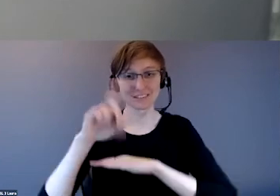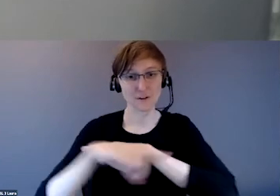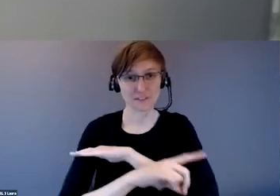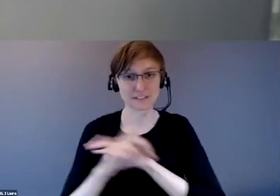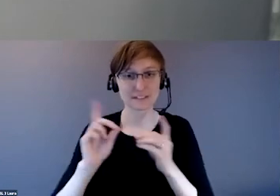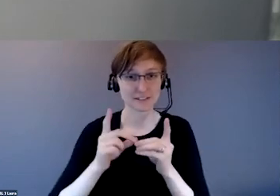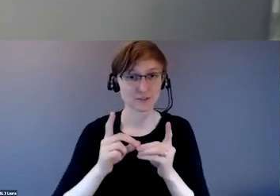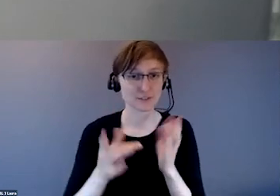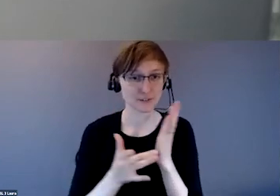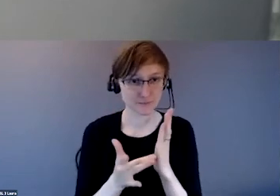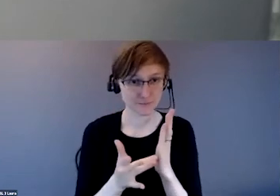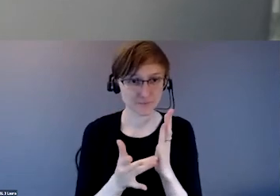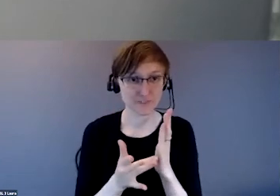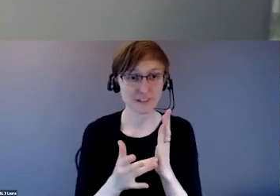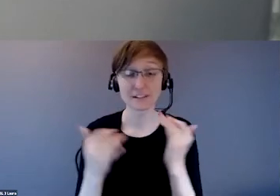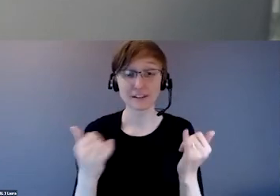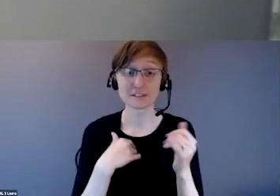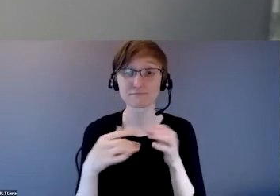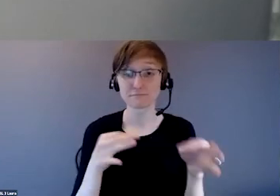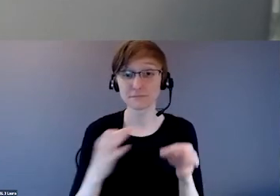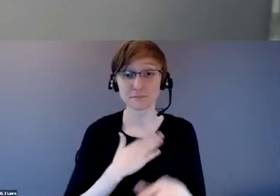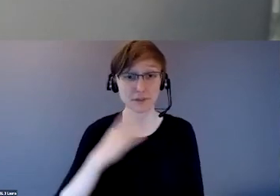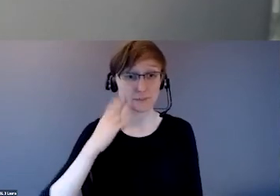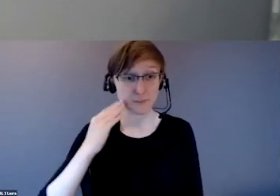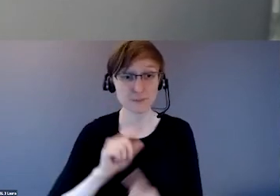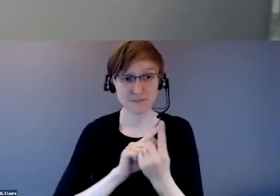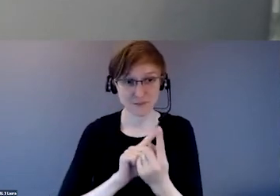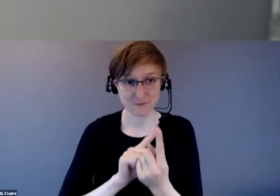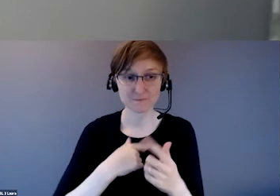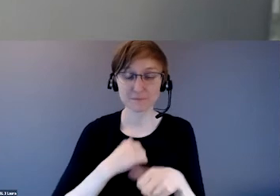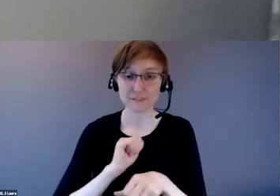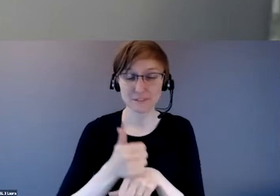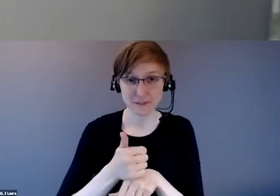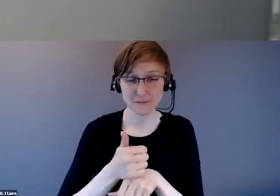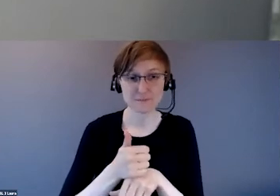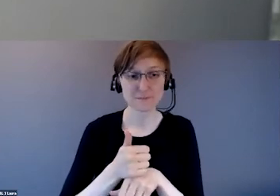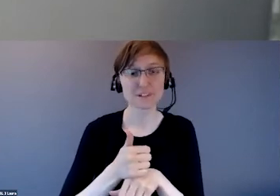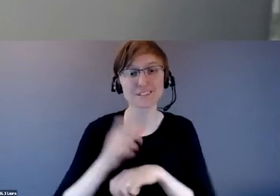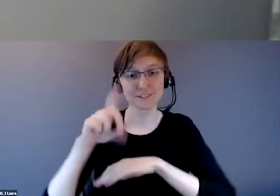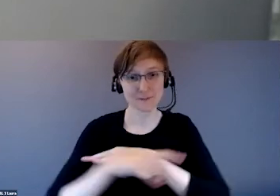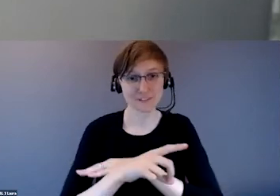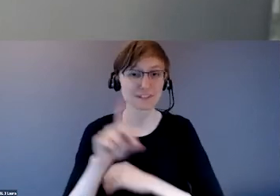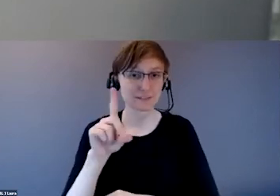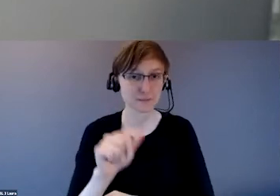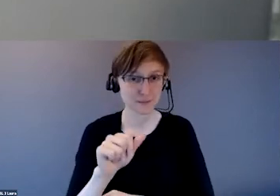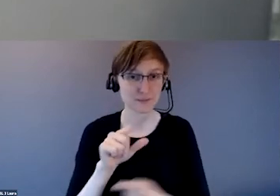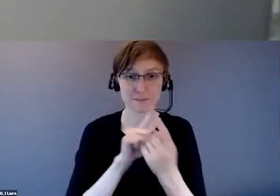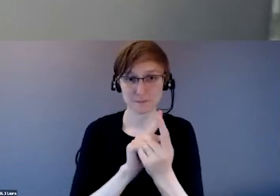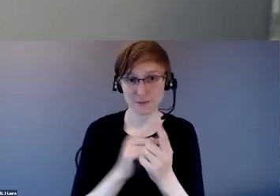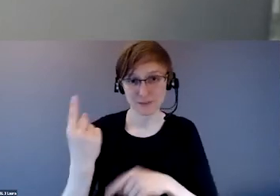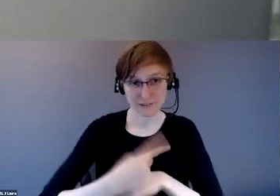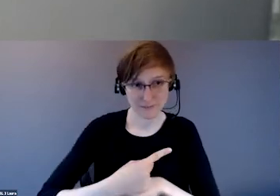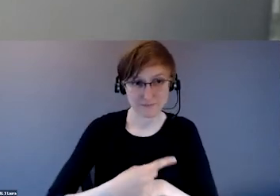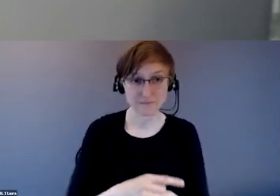you my experience in mentoring as the founder of Dolphin Disabilities Mentoring Day. Have you ever experienced